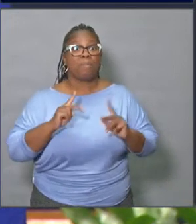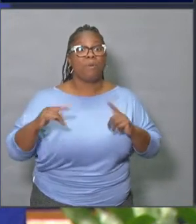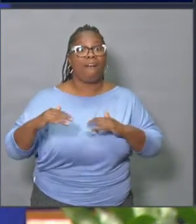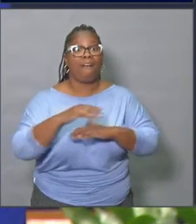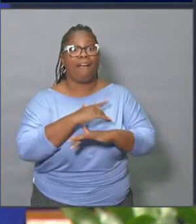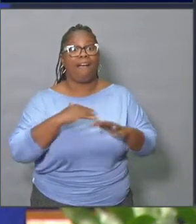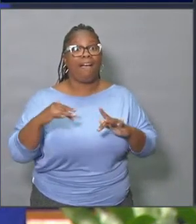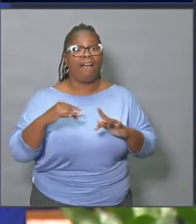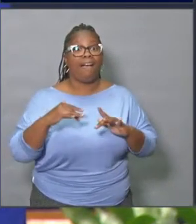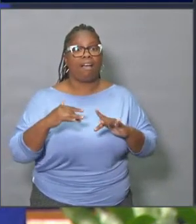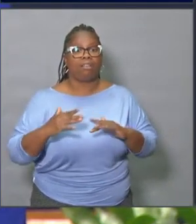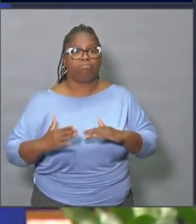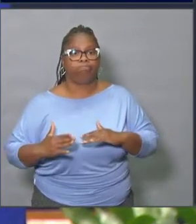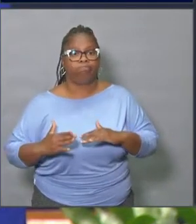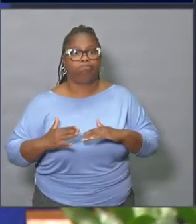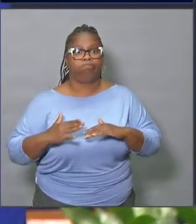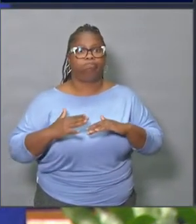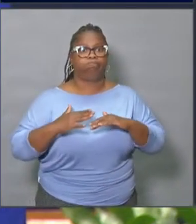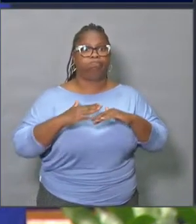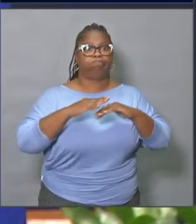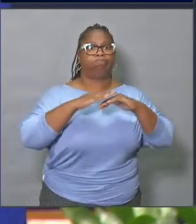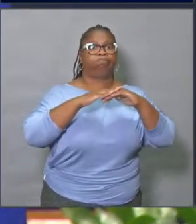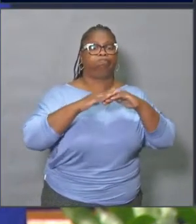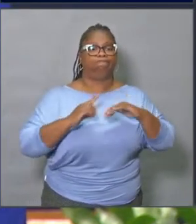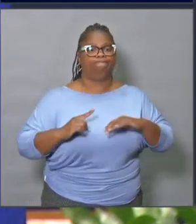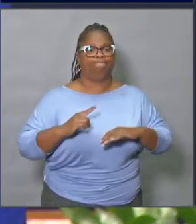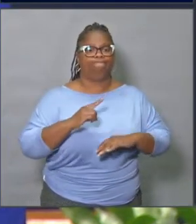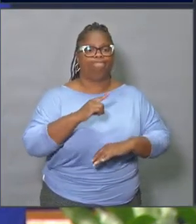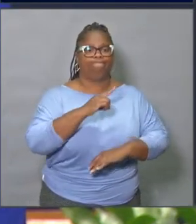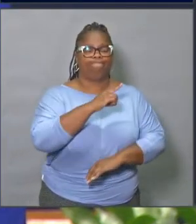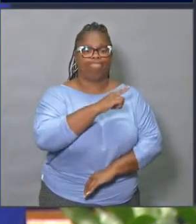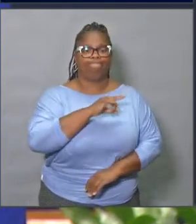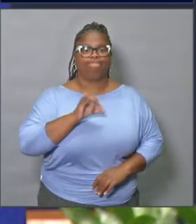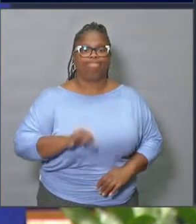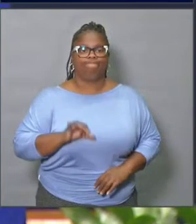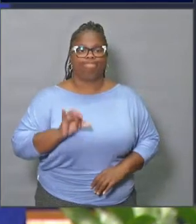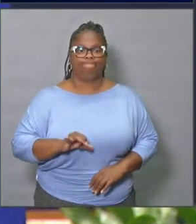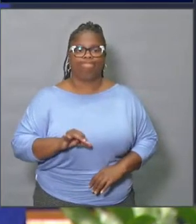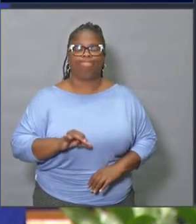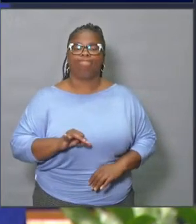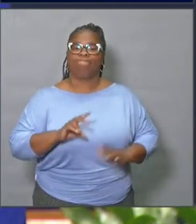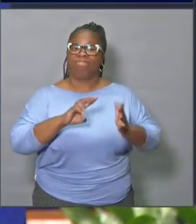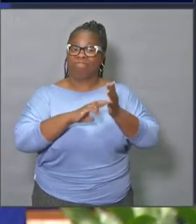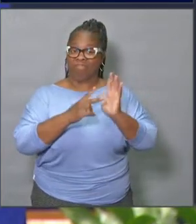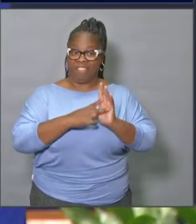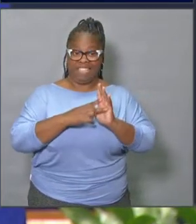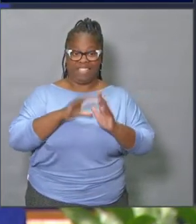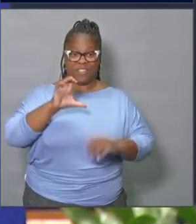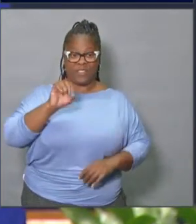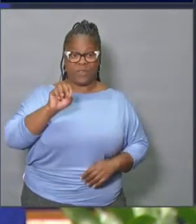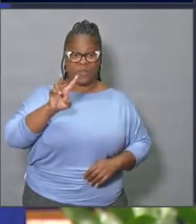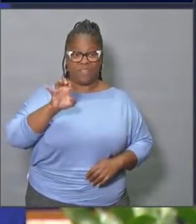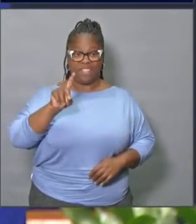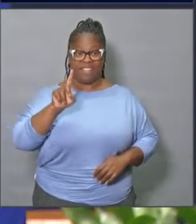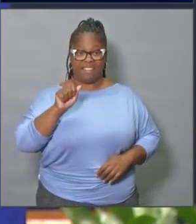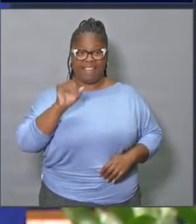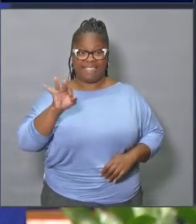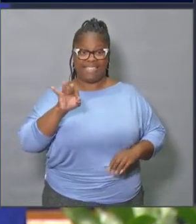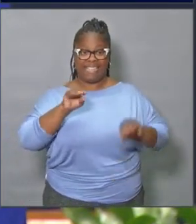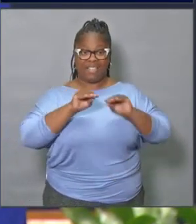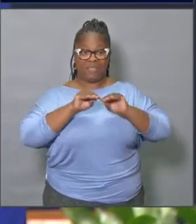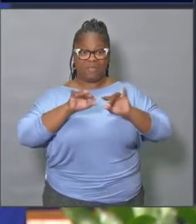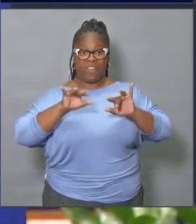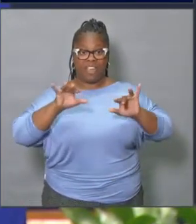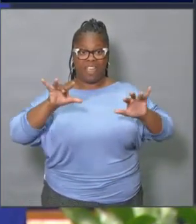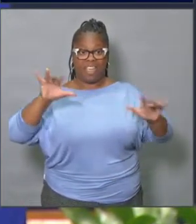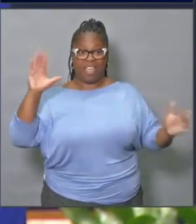1. Because of this, the model predicts more firmly that the spread of COVID-19 in the Los Angeles County area is likely